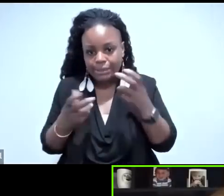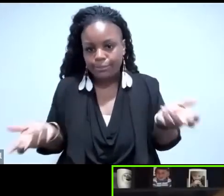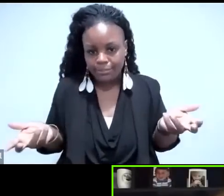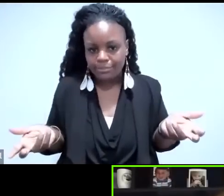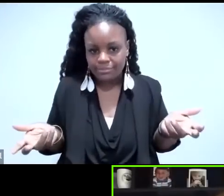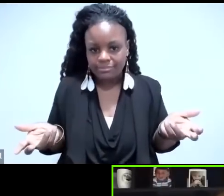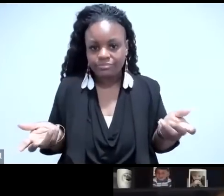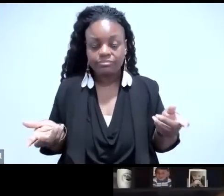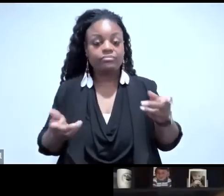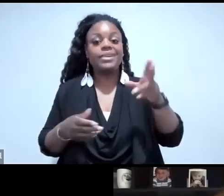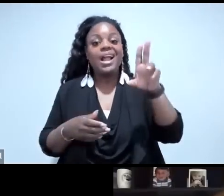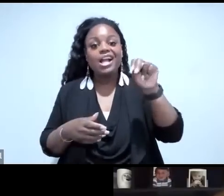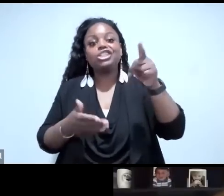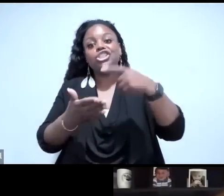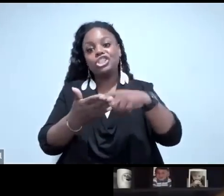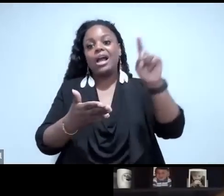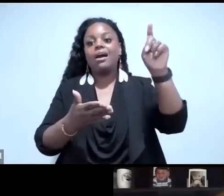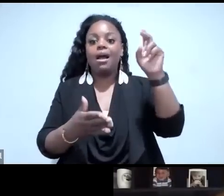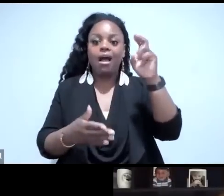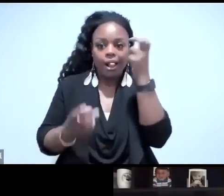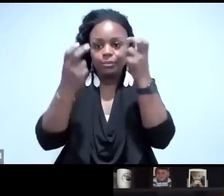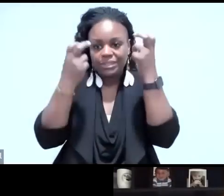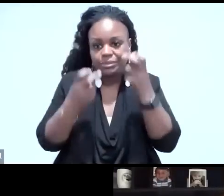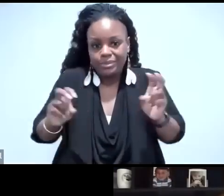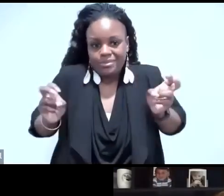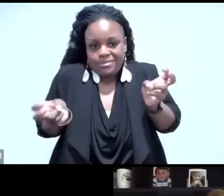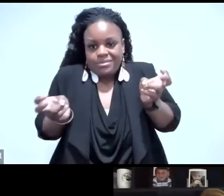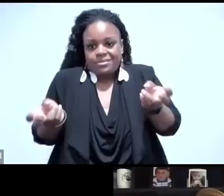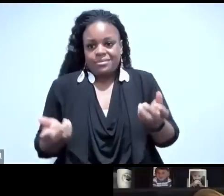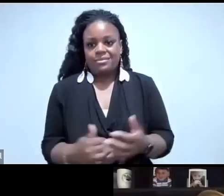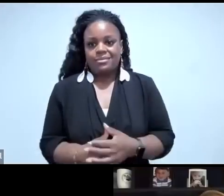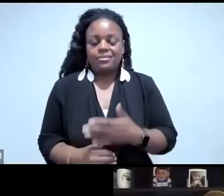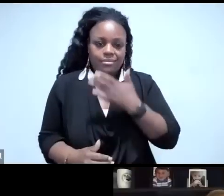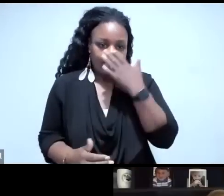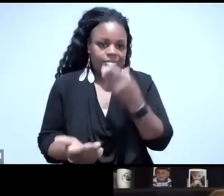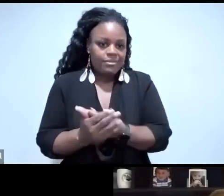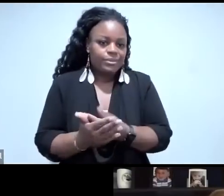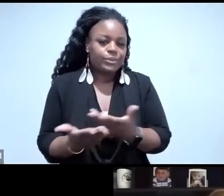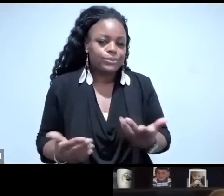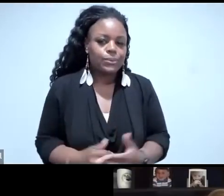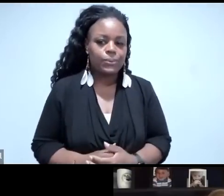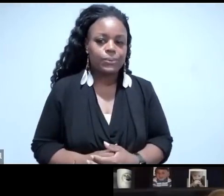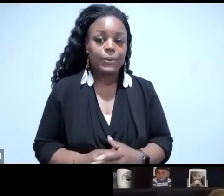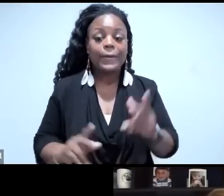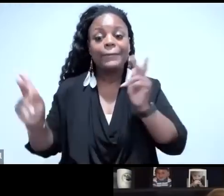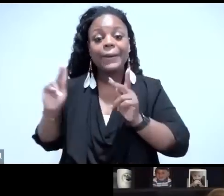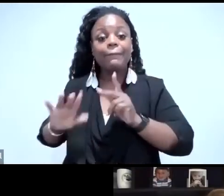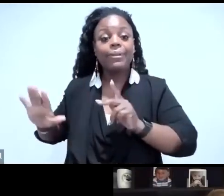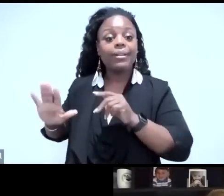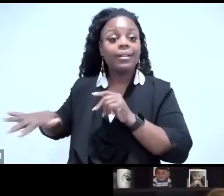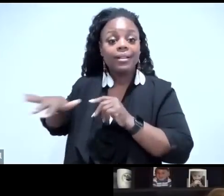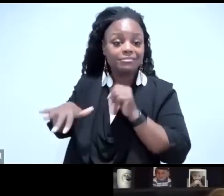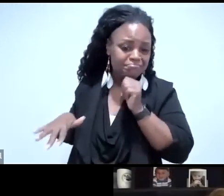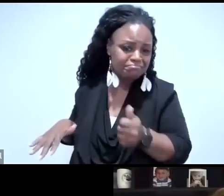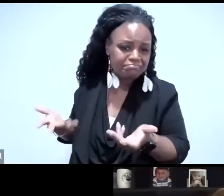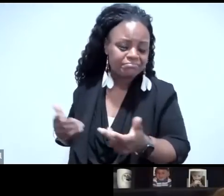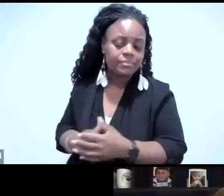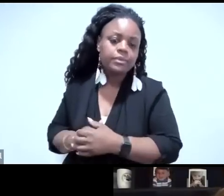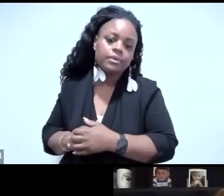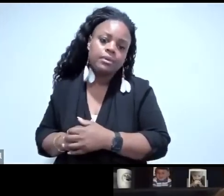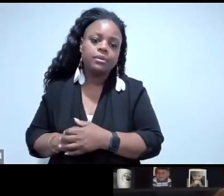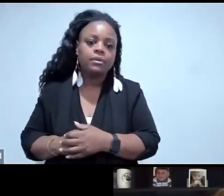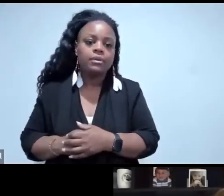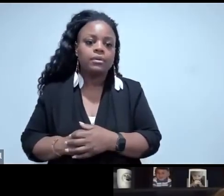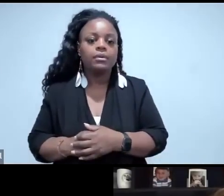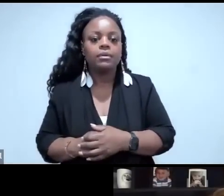all. Thanks for that great answer, Sarah. So, one big focus today is, what can we do? What can workers do? What can